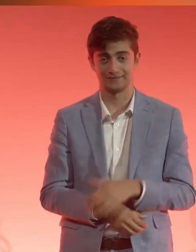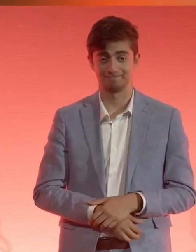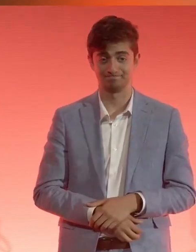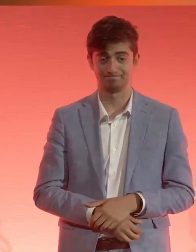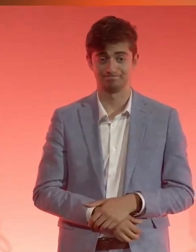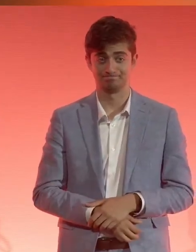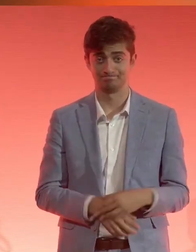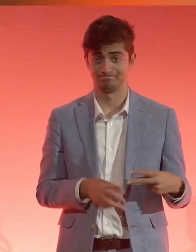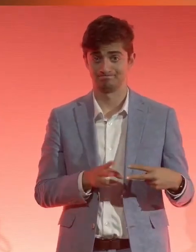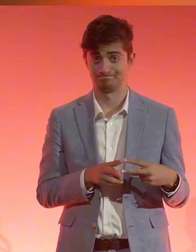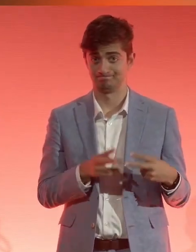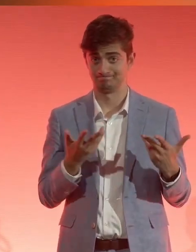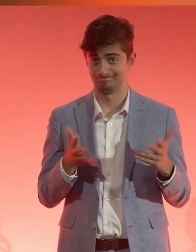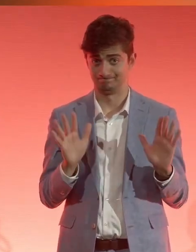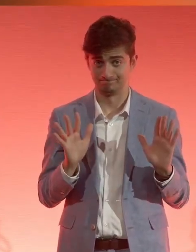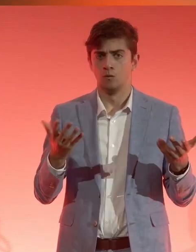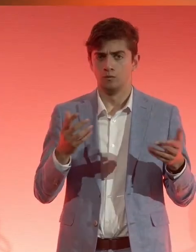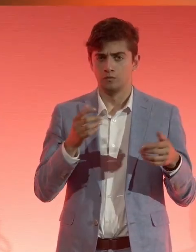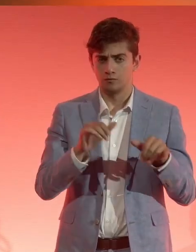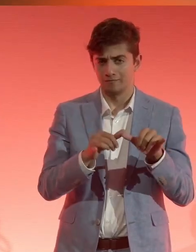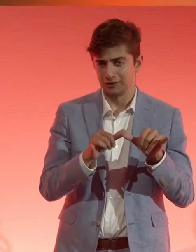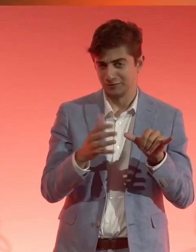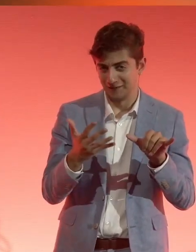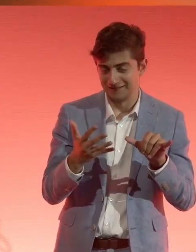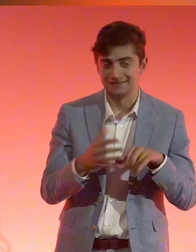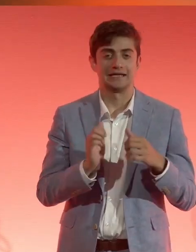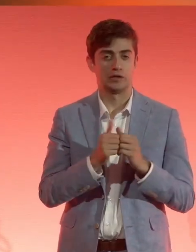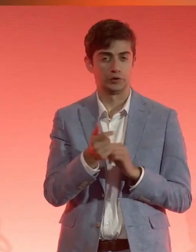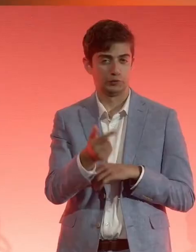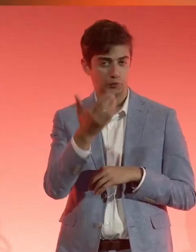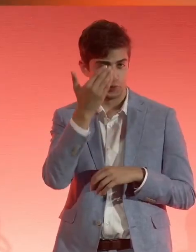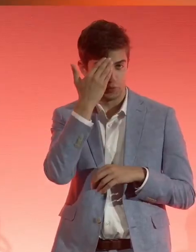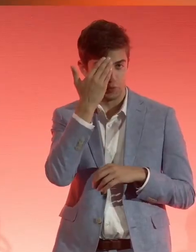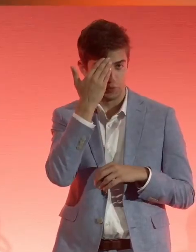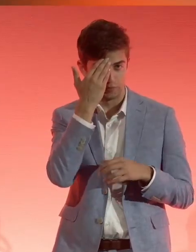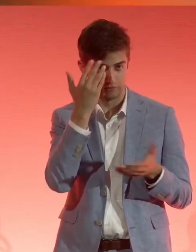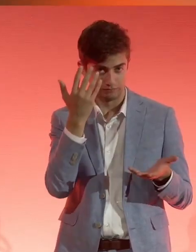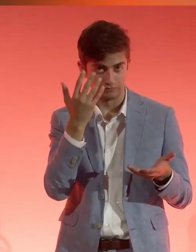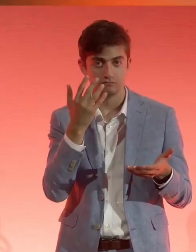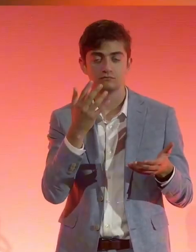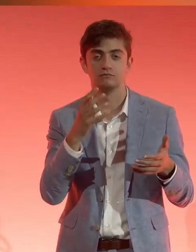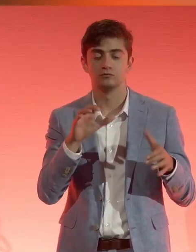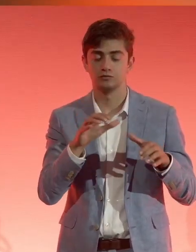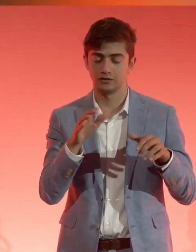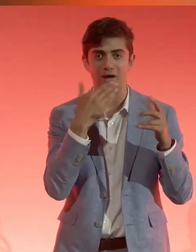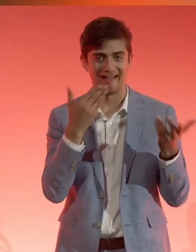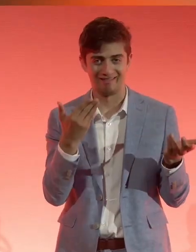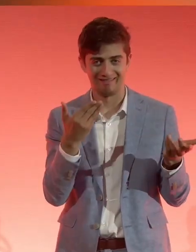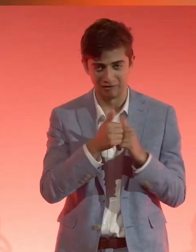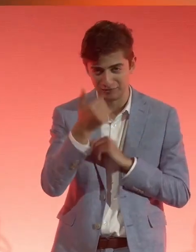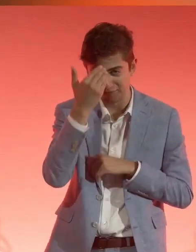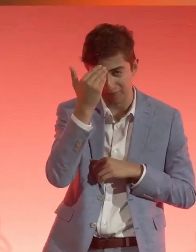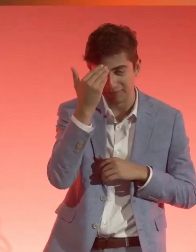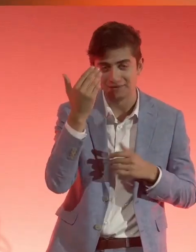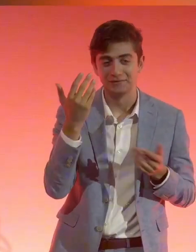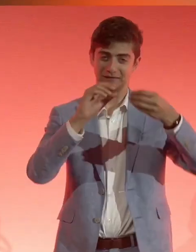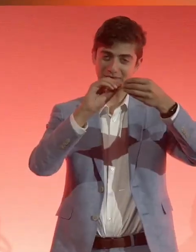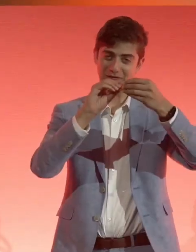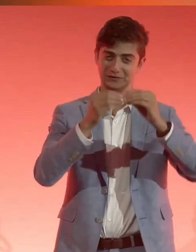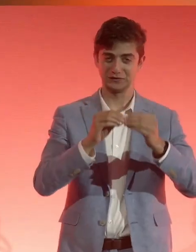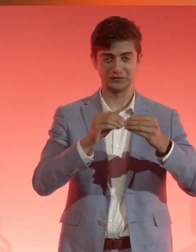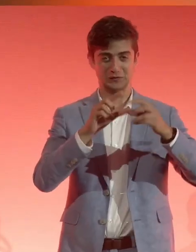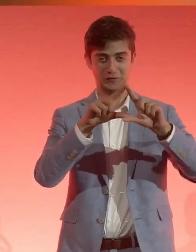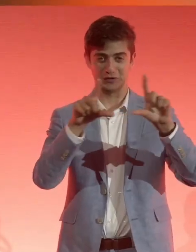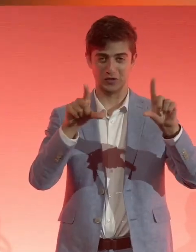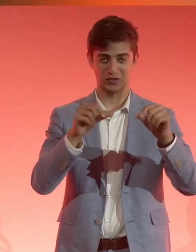know? What do you measure? And how do you know that you're doing this full loop well? Well, here's a scorecard.